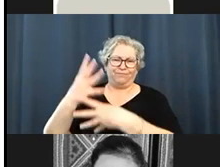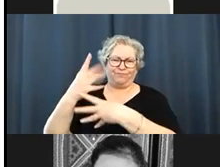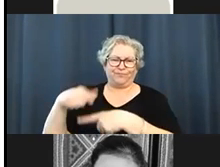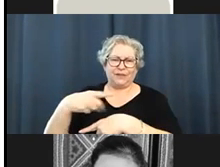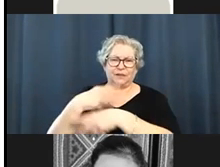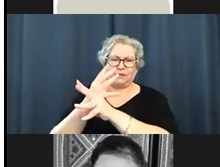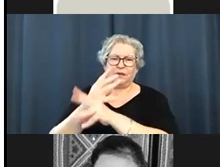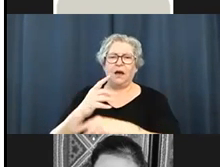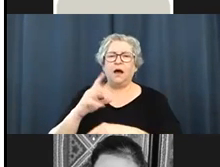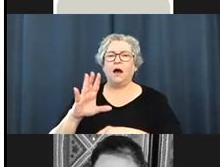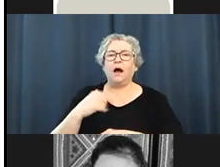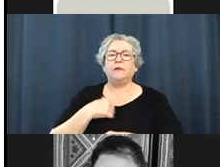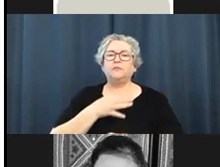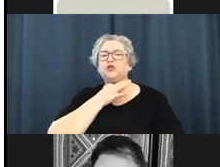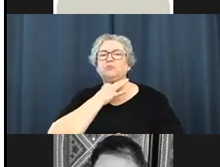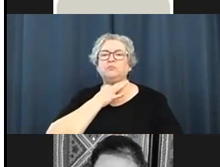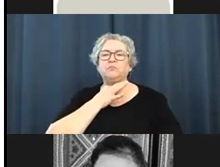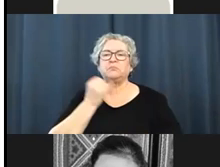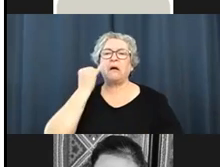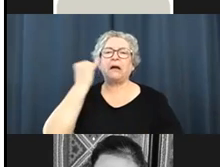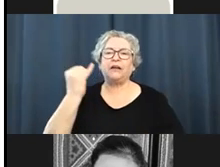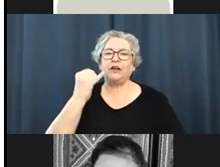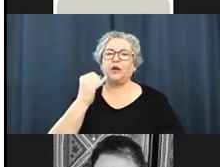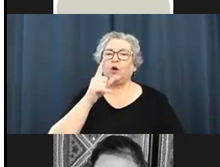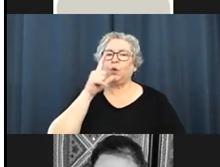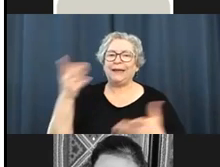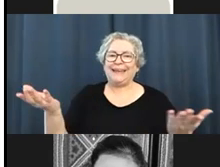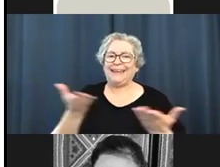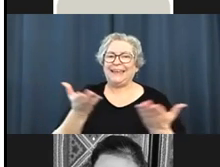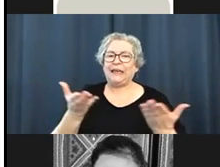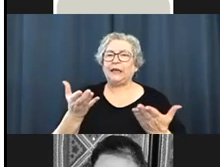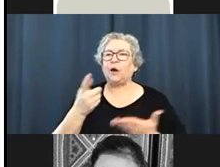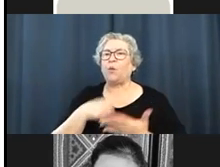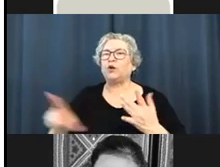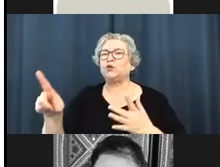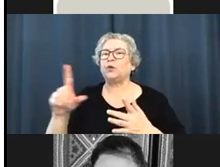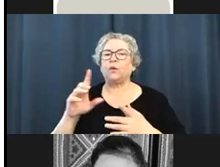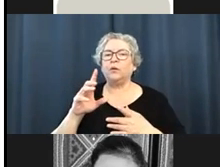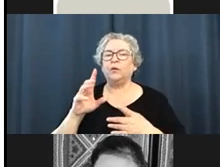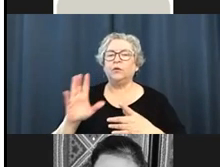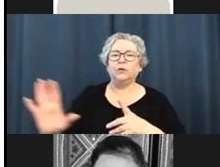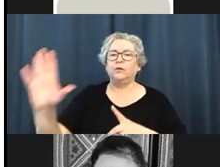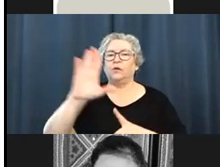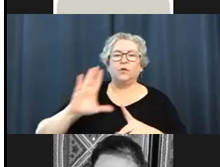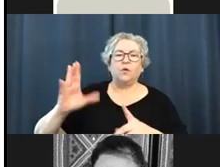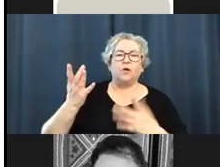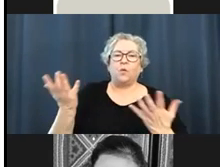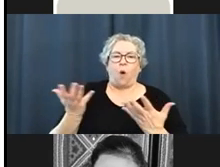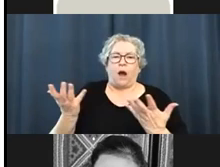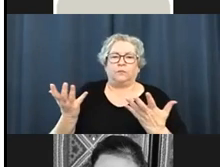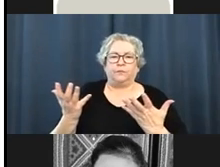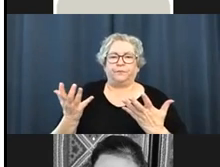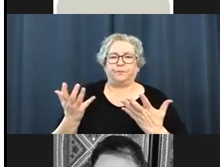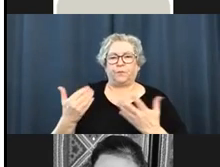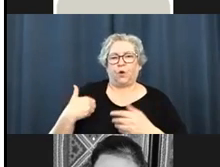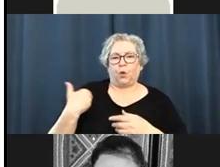idea of what we're seeing and who's in the room and kind of where folks are in terms of